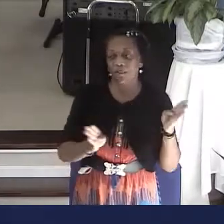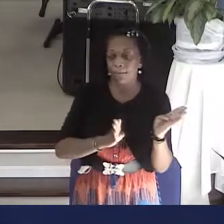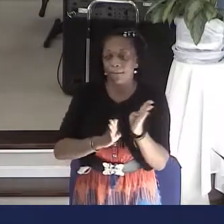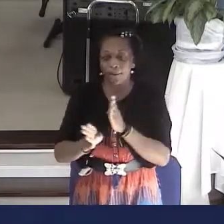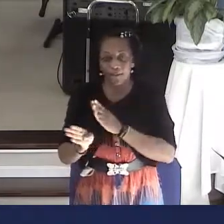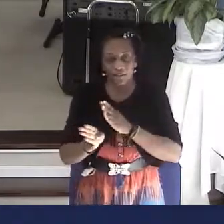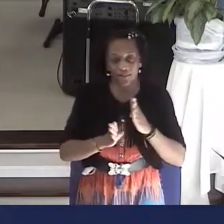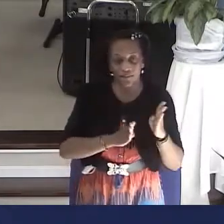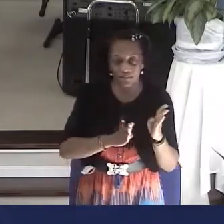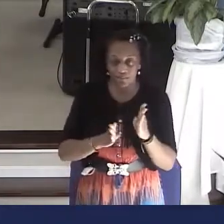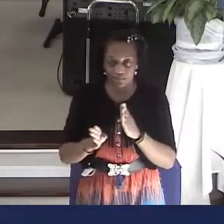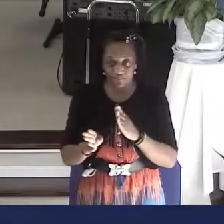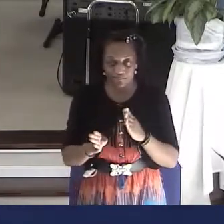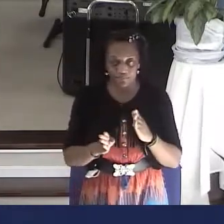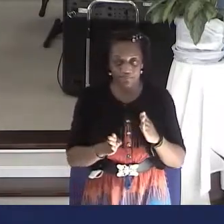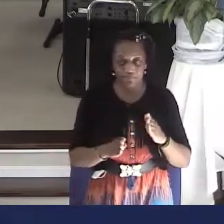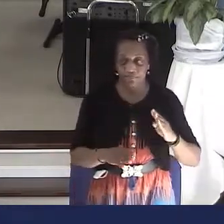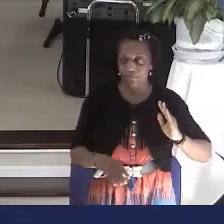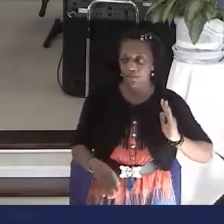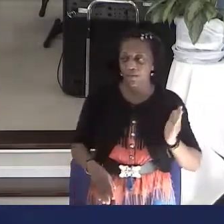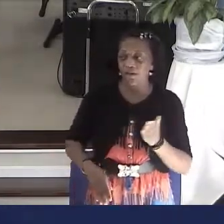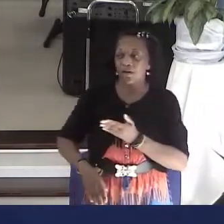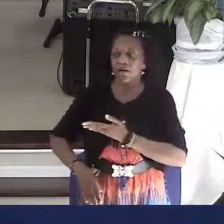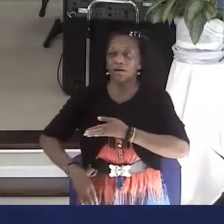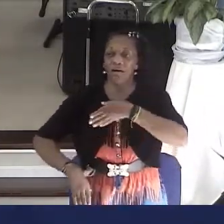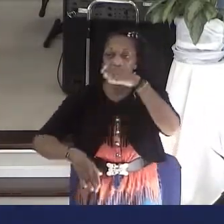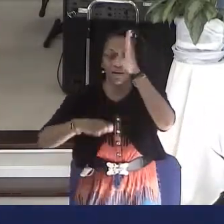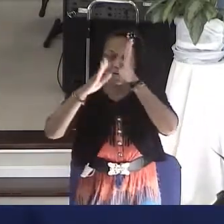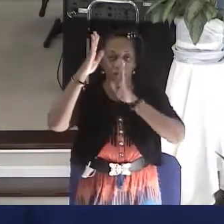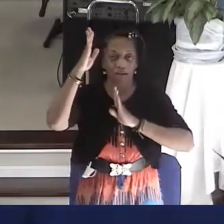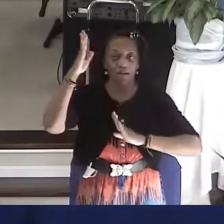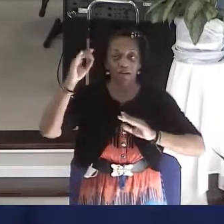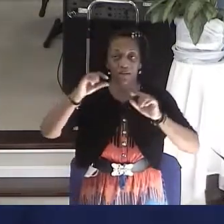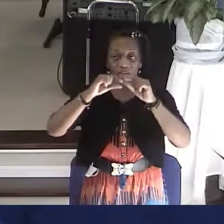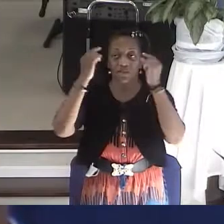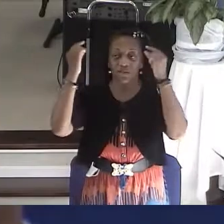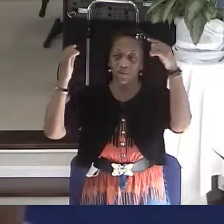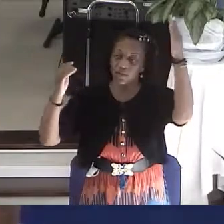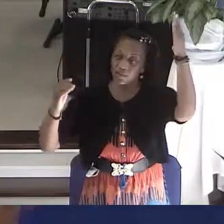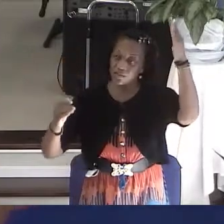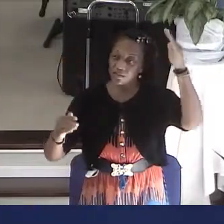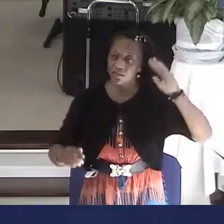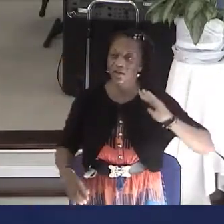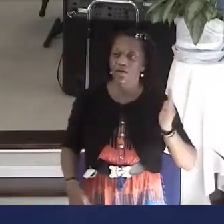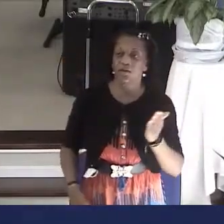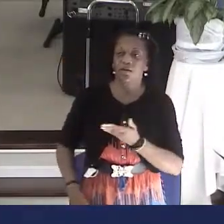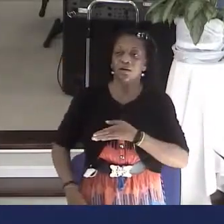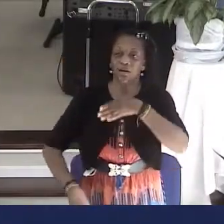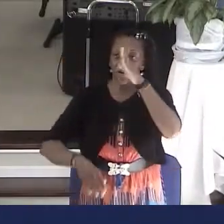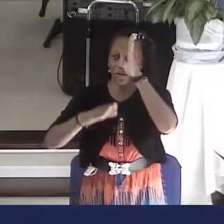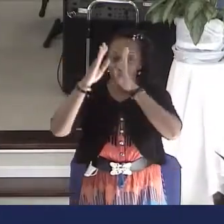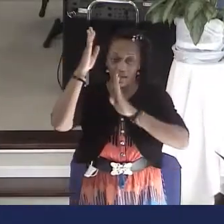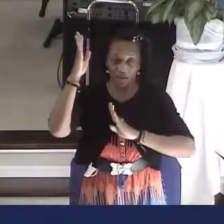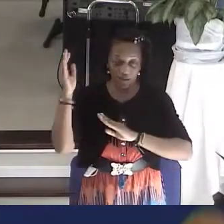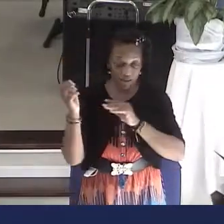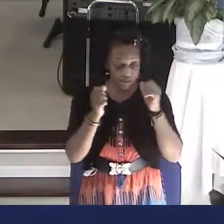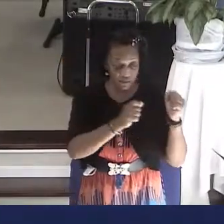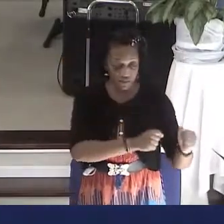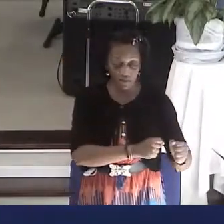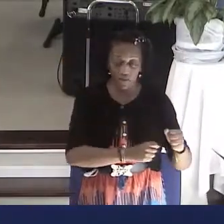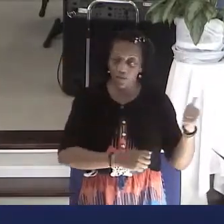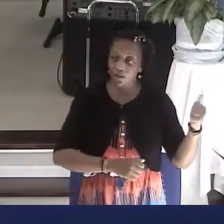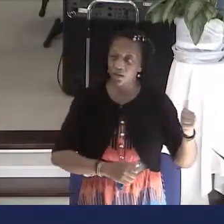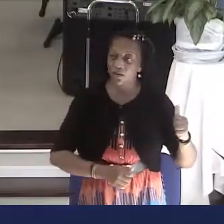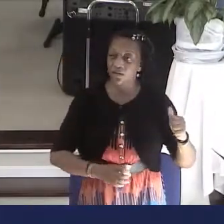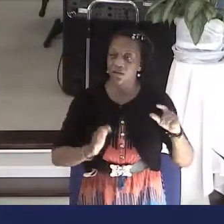greater. Our God is stronger. Lord, you are higher than any. Our